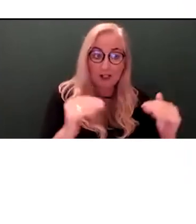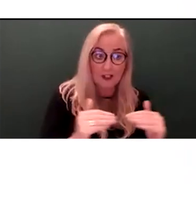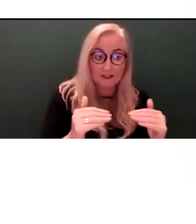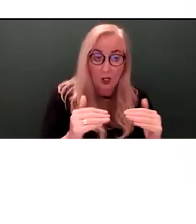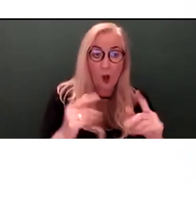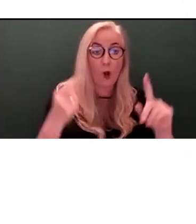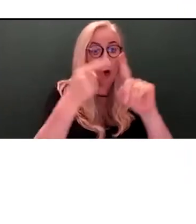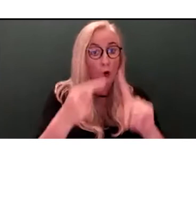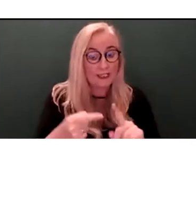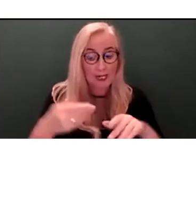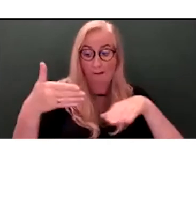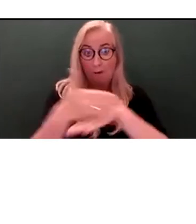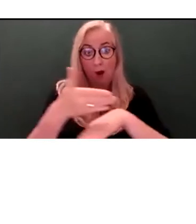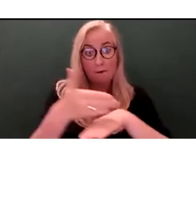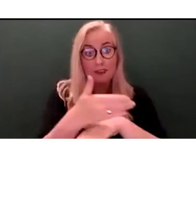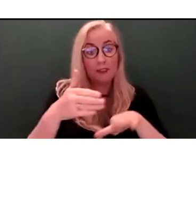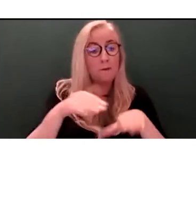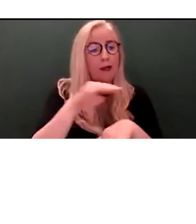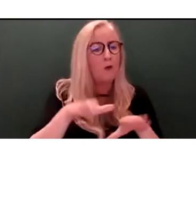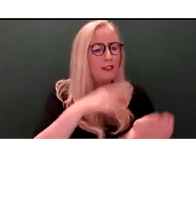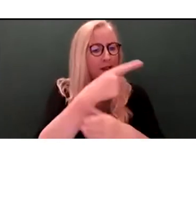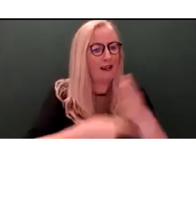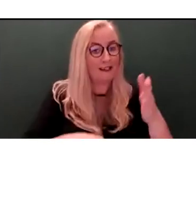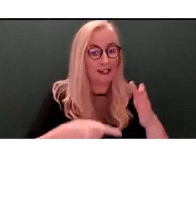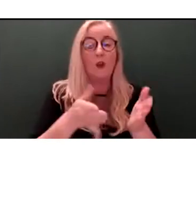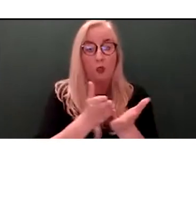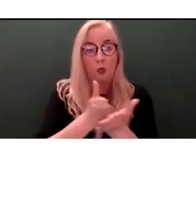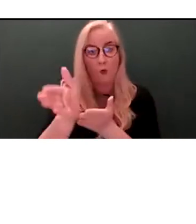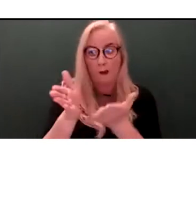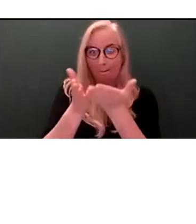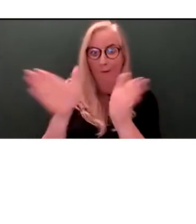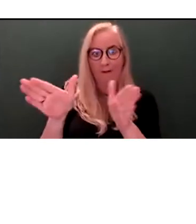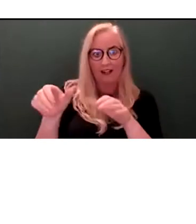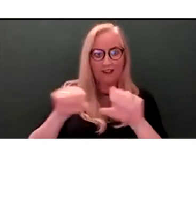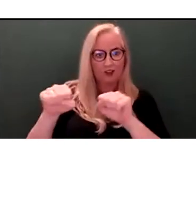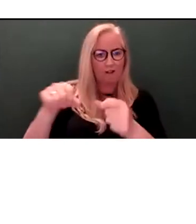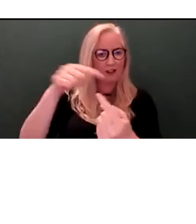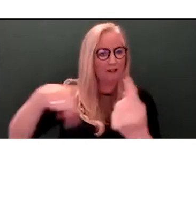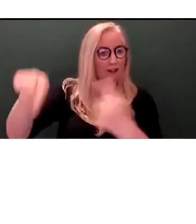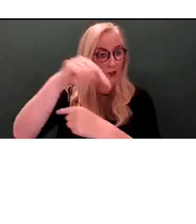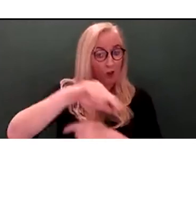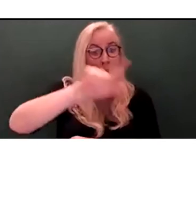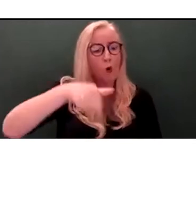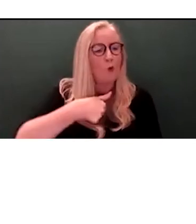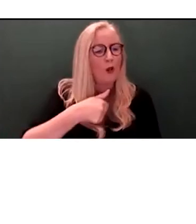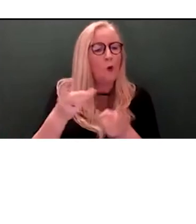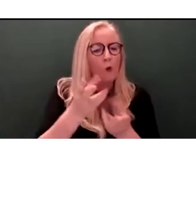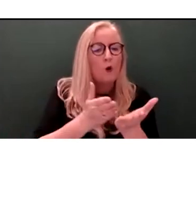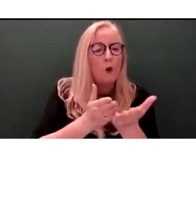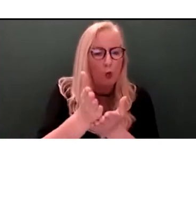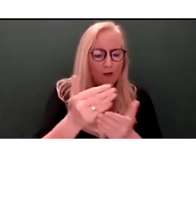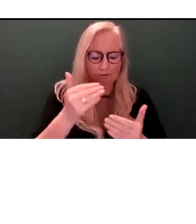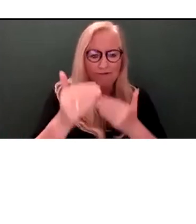the employment of persons with disabilities in the public service. And we work through our Centre for Excellence